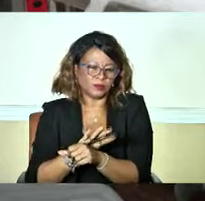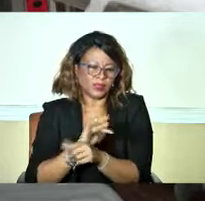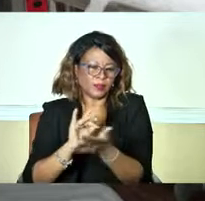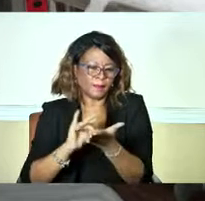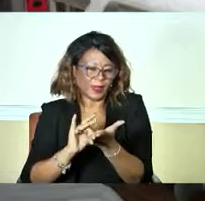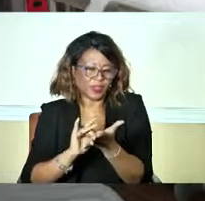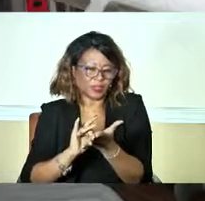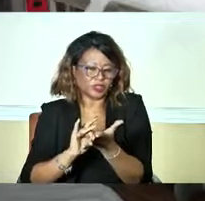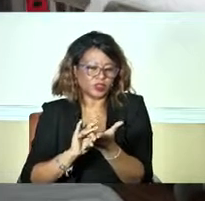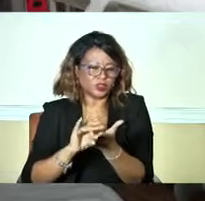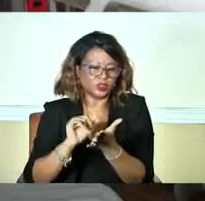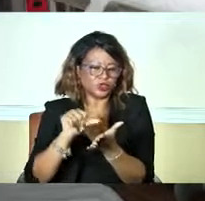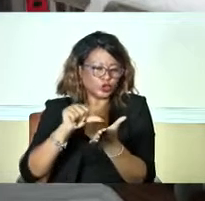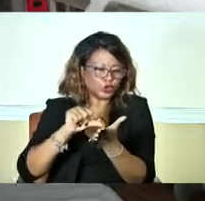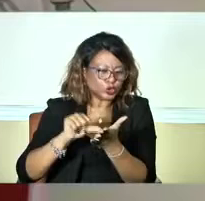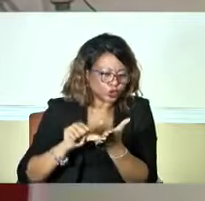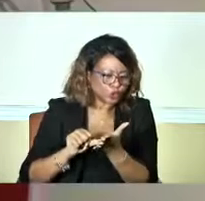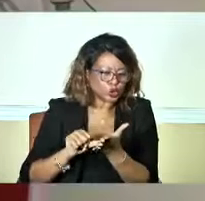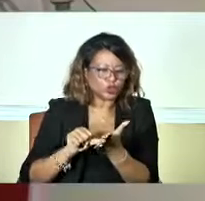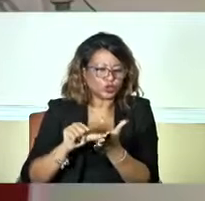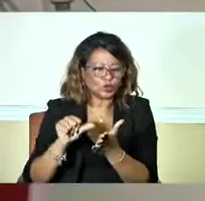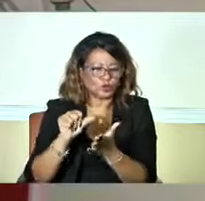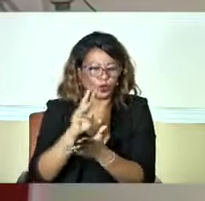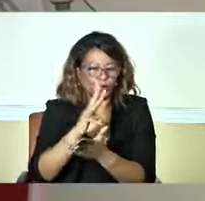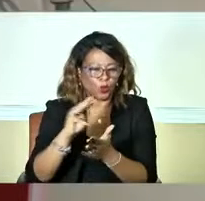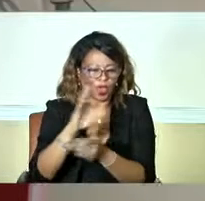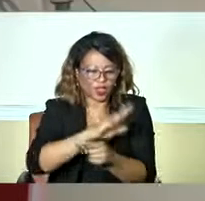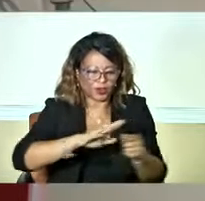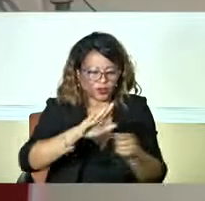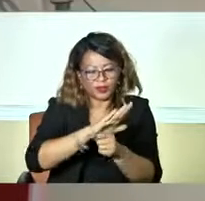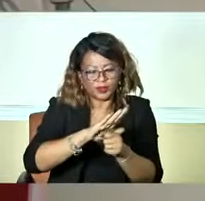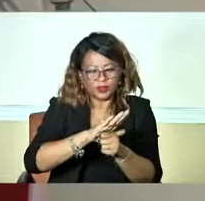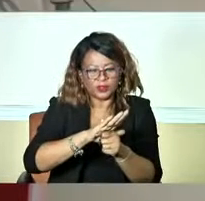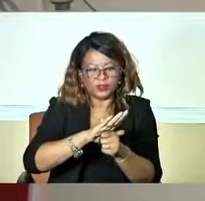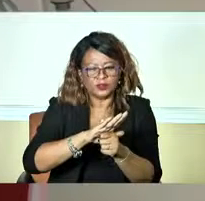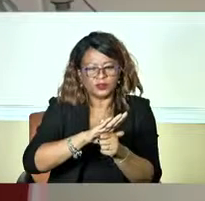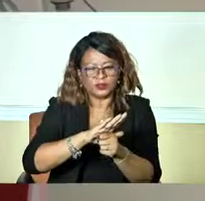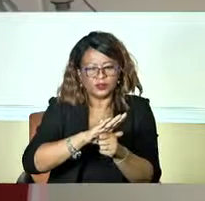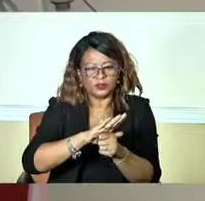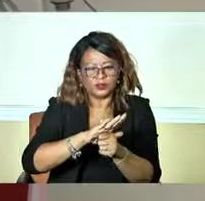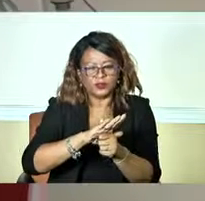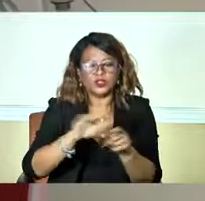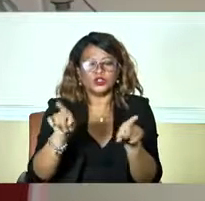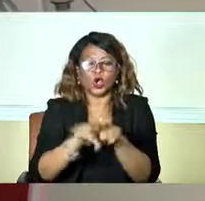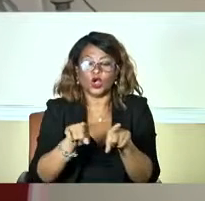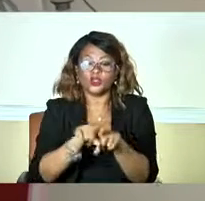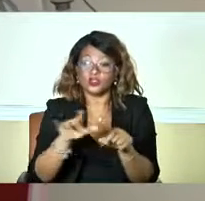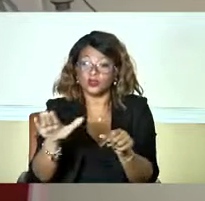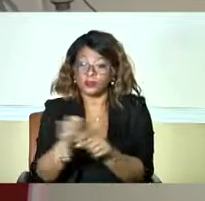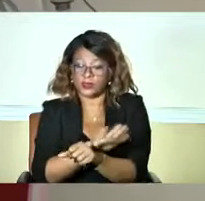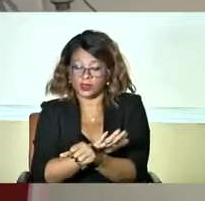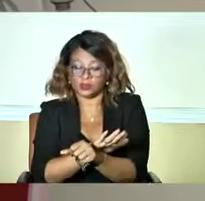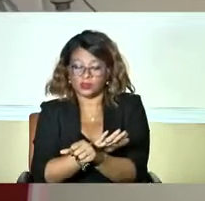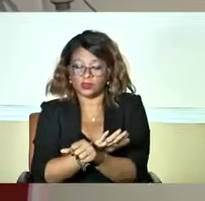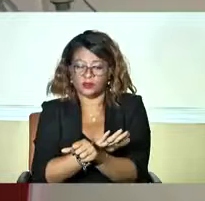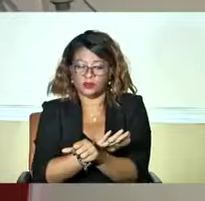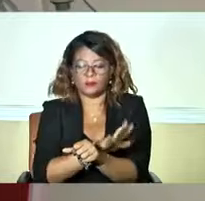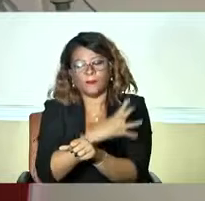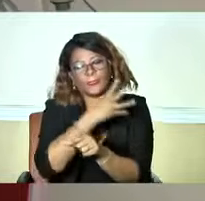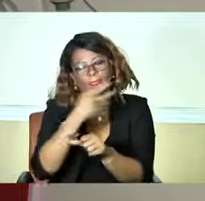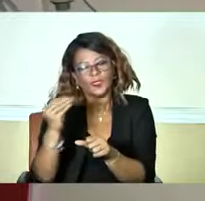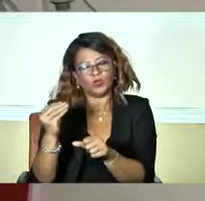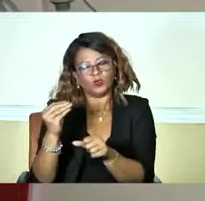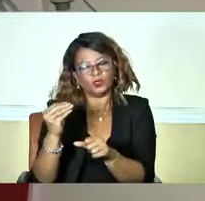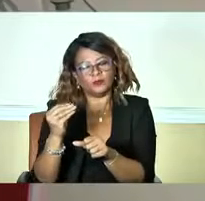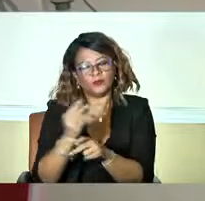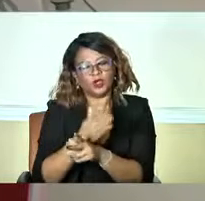Medical surgical ward, or the COVID-19 isolation unit, is also completed and will